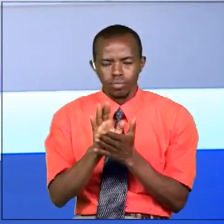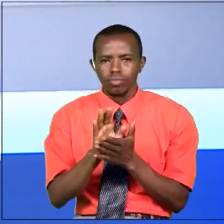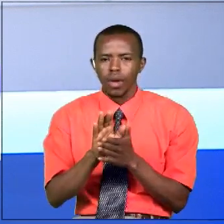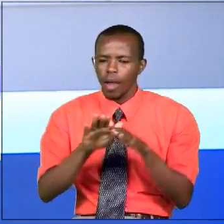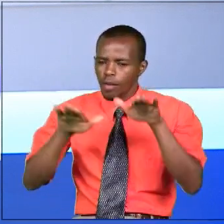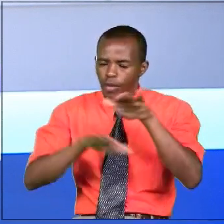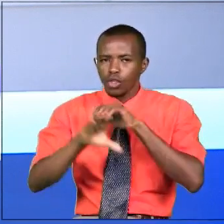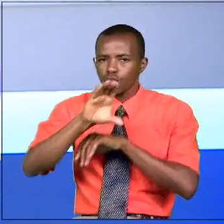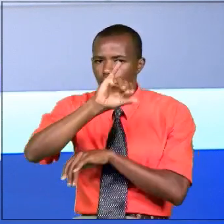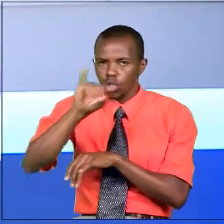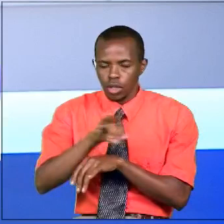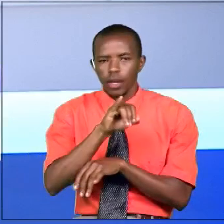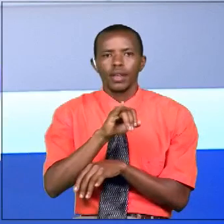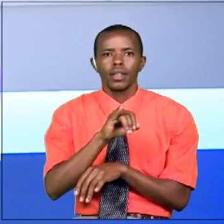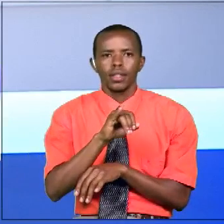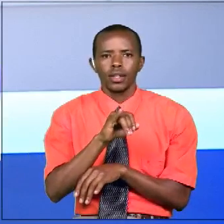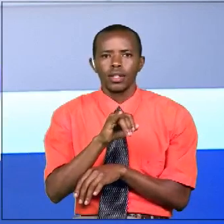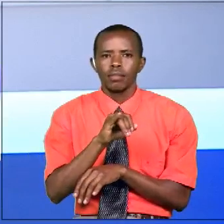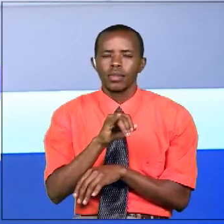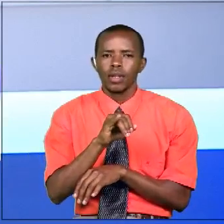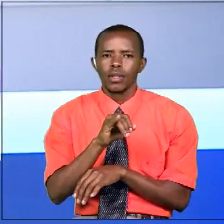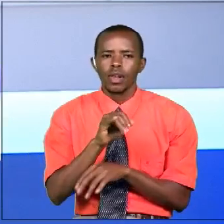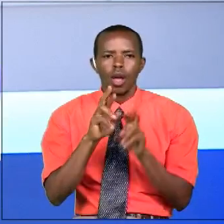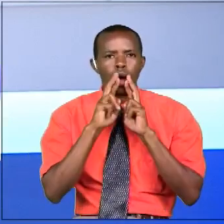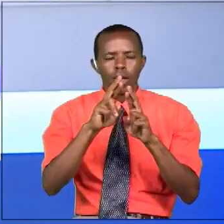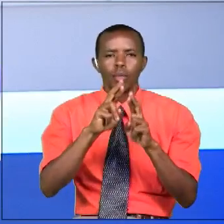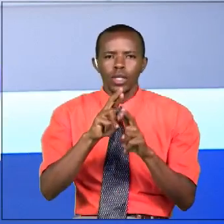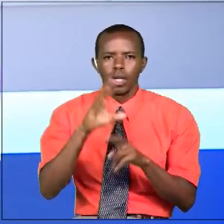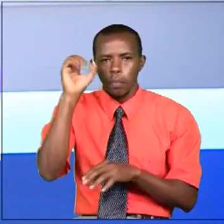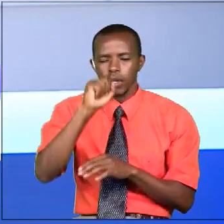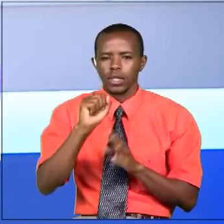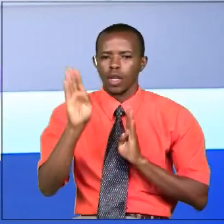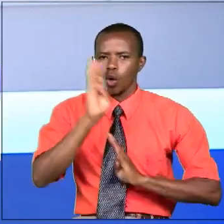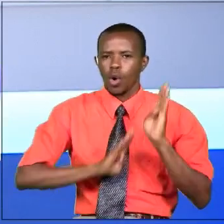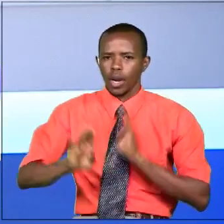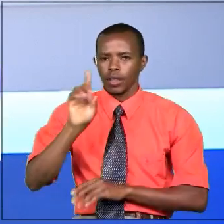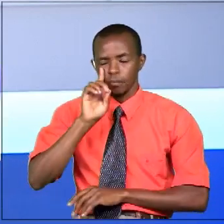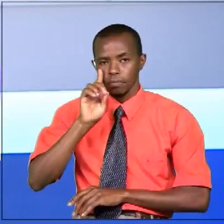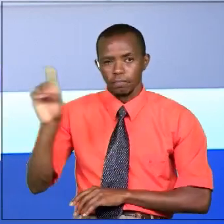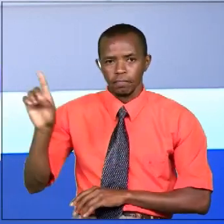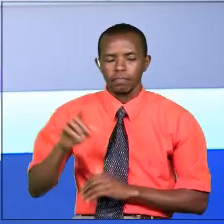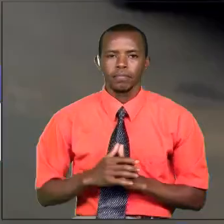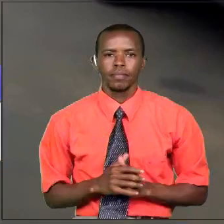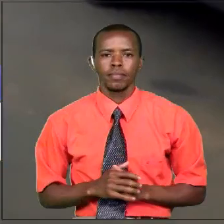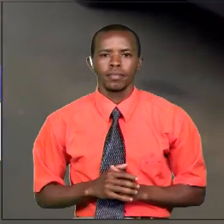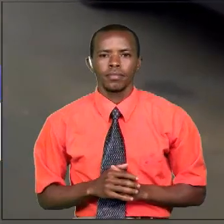Justice Philomena Mulu from office over alleged gross misconduct. Take a look.